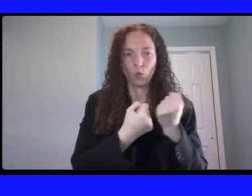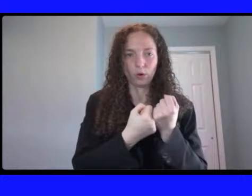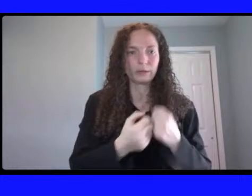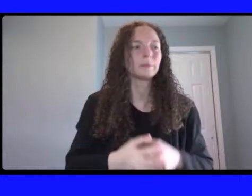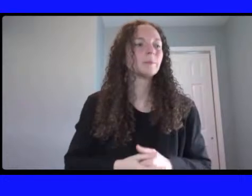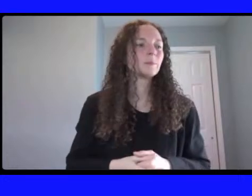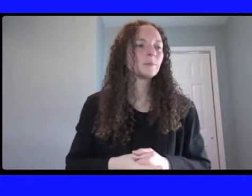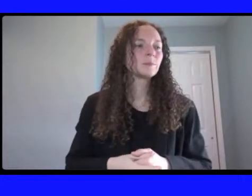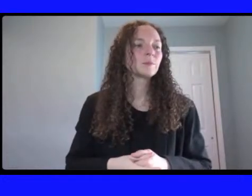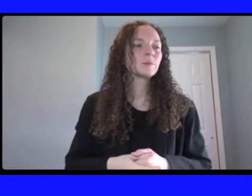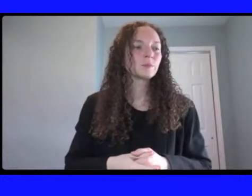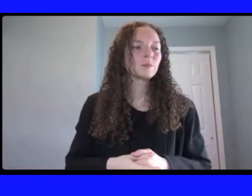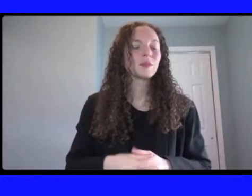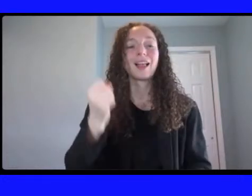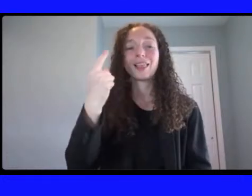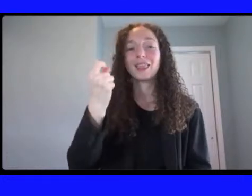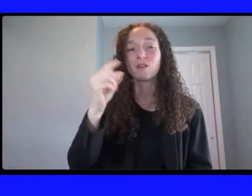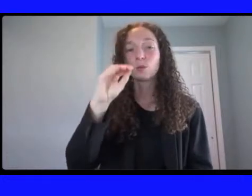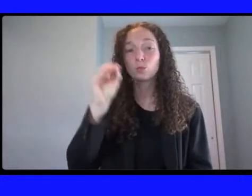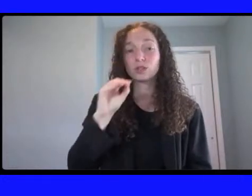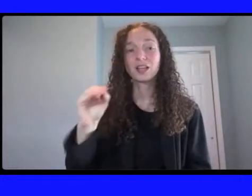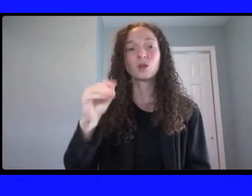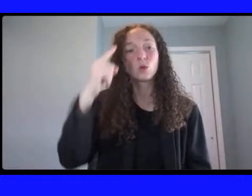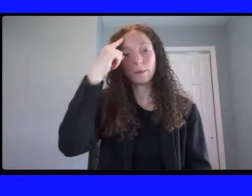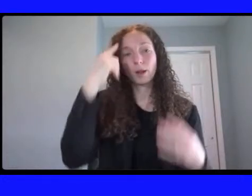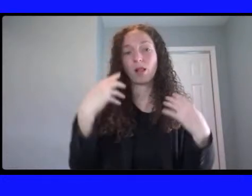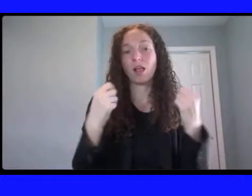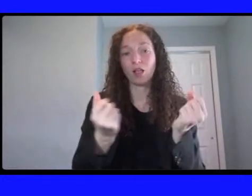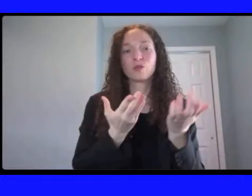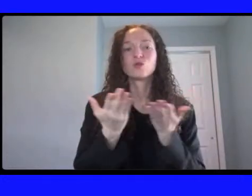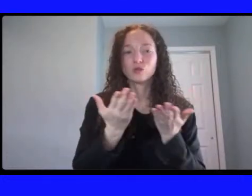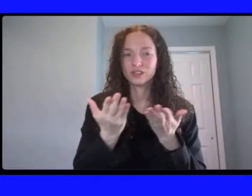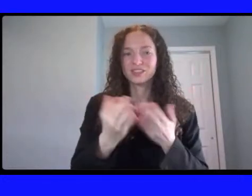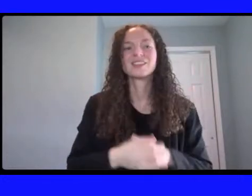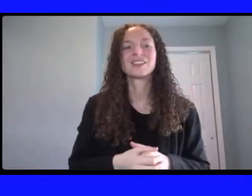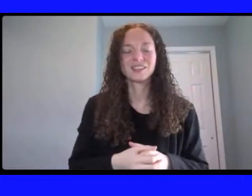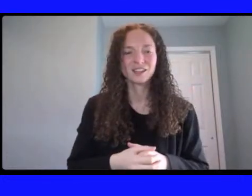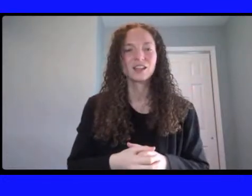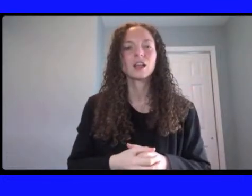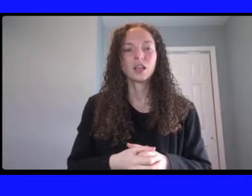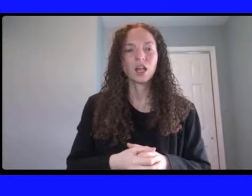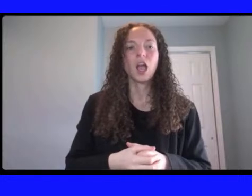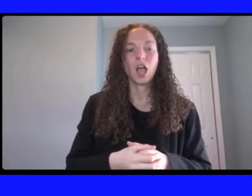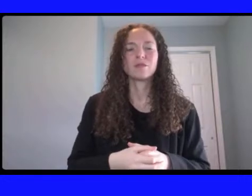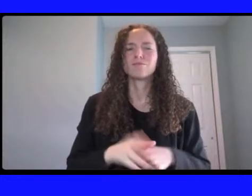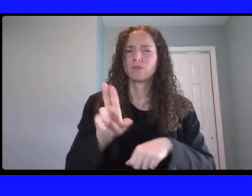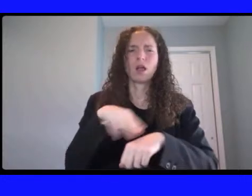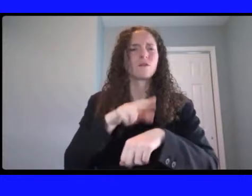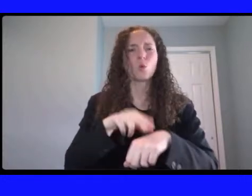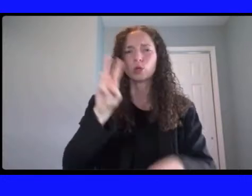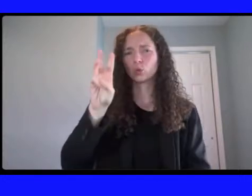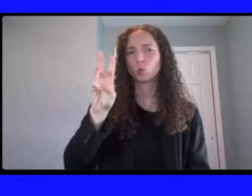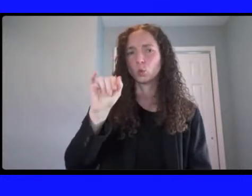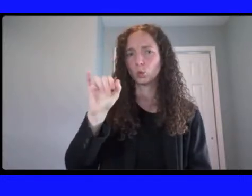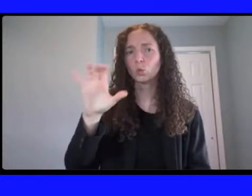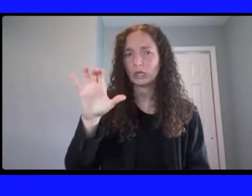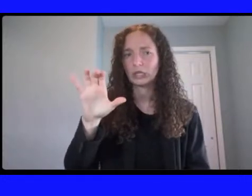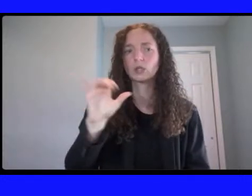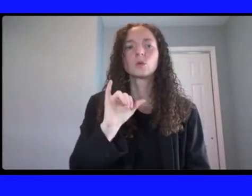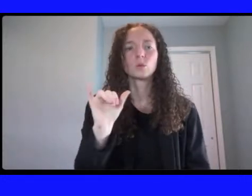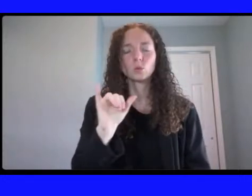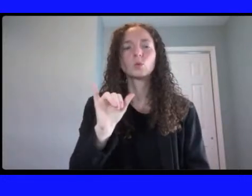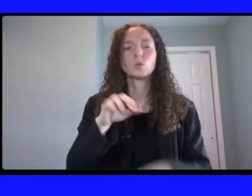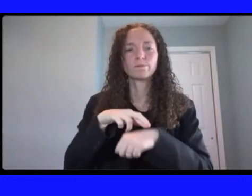So 321 Impact is a program that the acronym stands for Integrated Model for Parents and Children Together. And